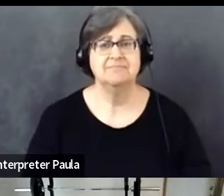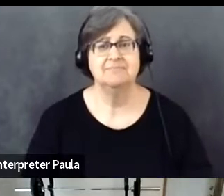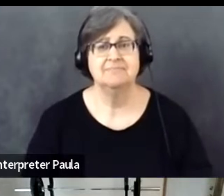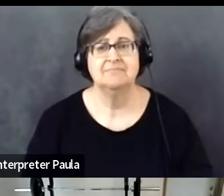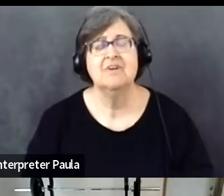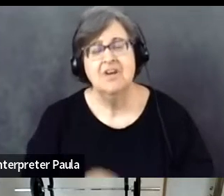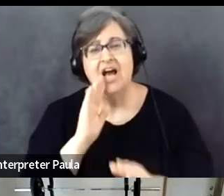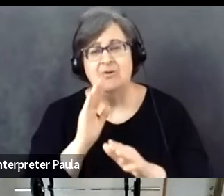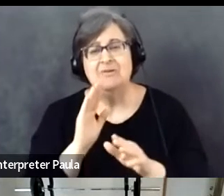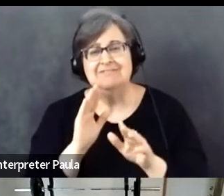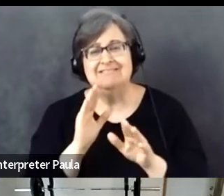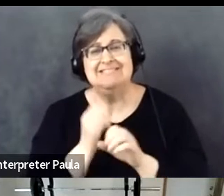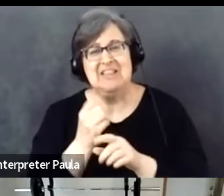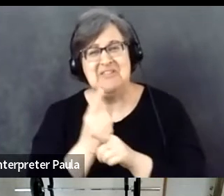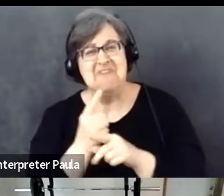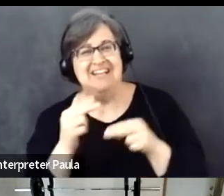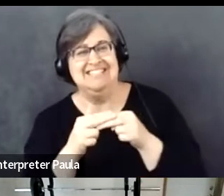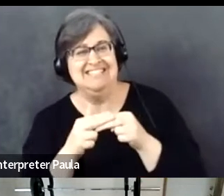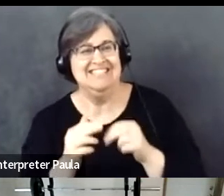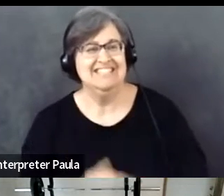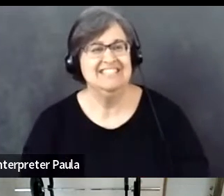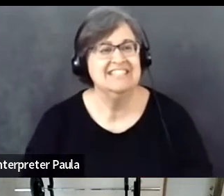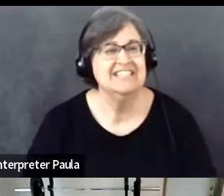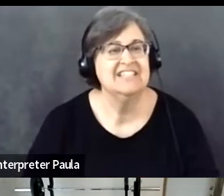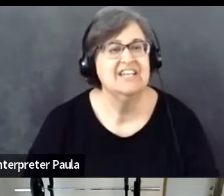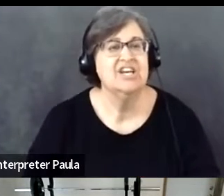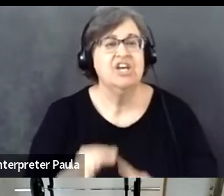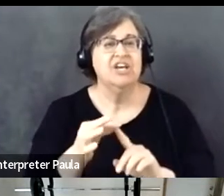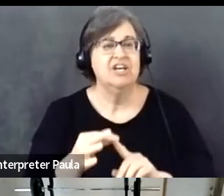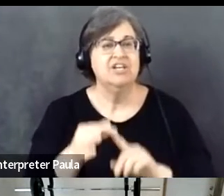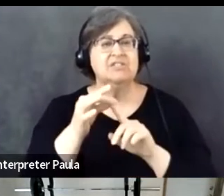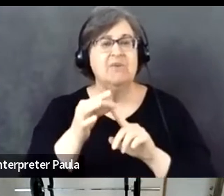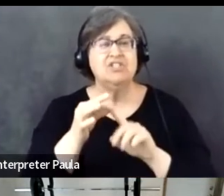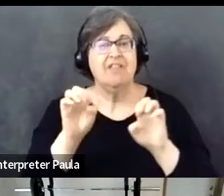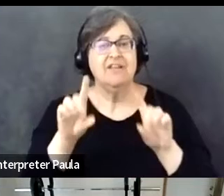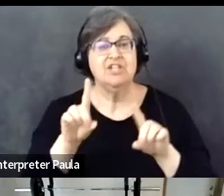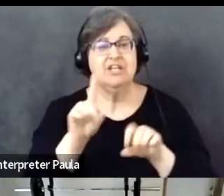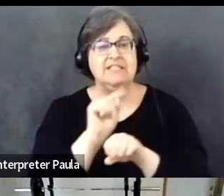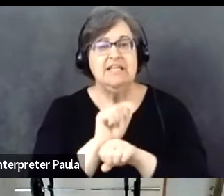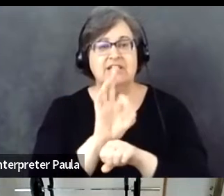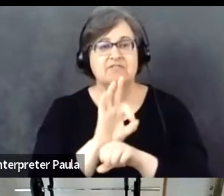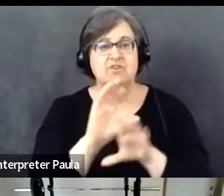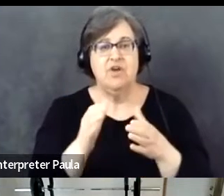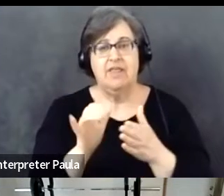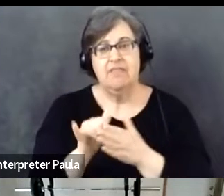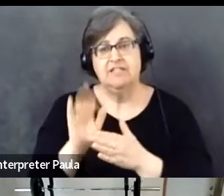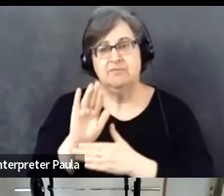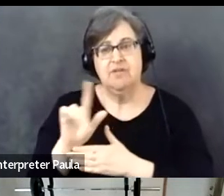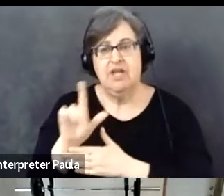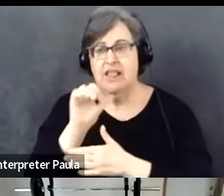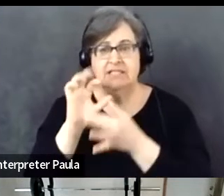I'll get it there. Okay, and so the one with the special education task force, that's a bill that's not